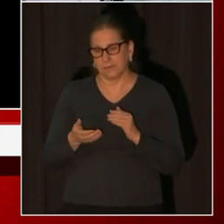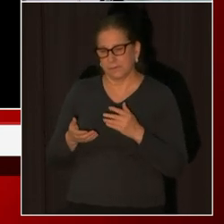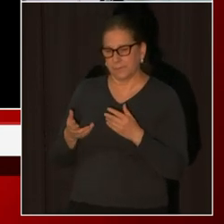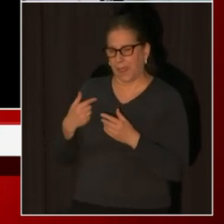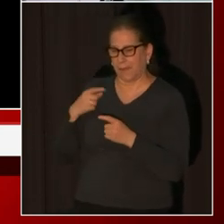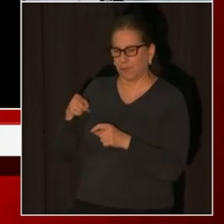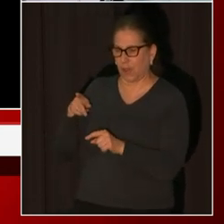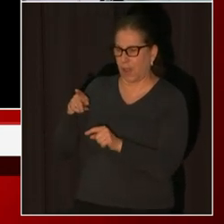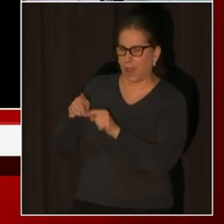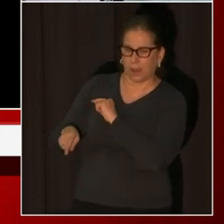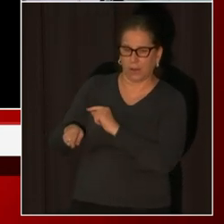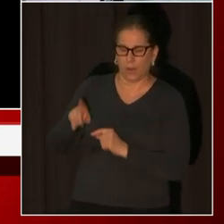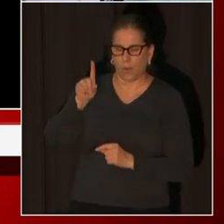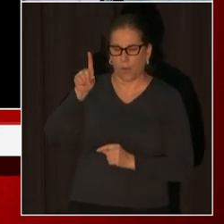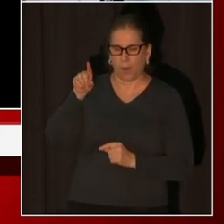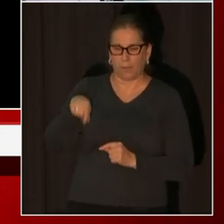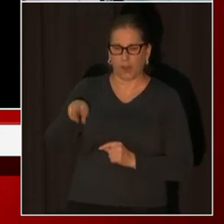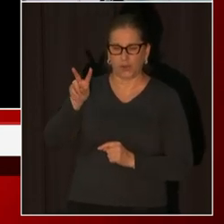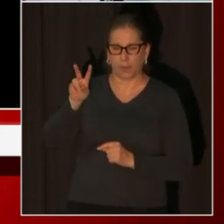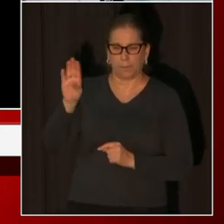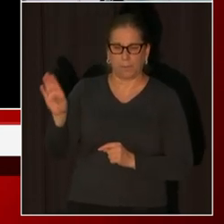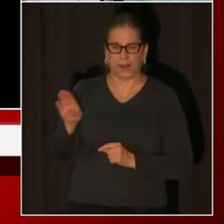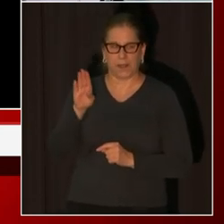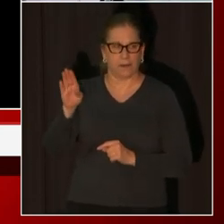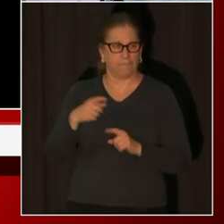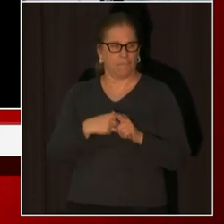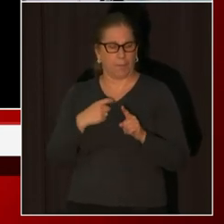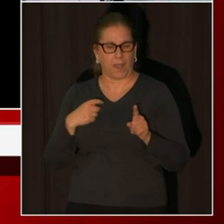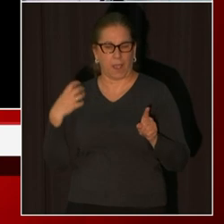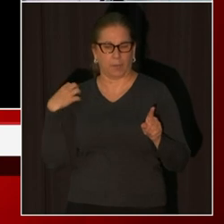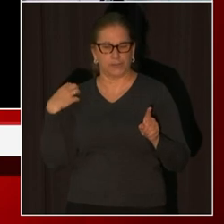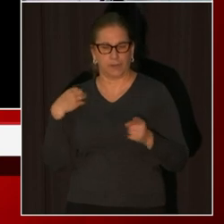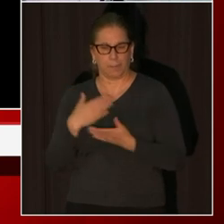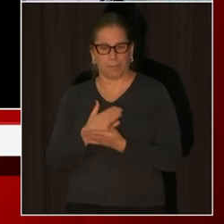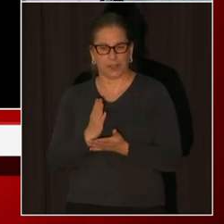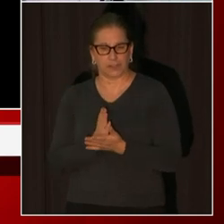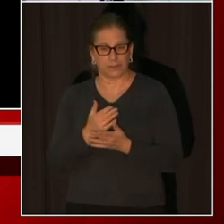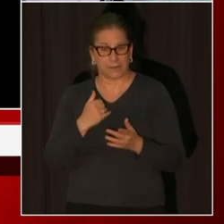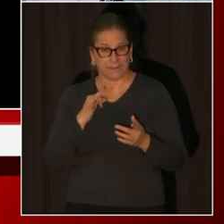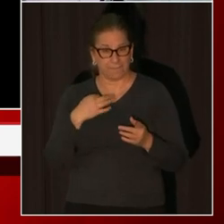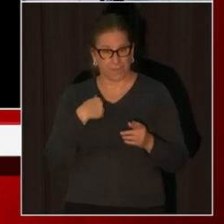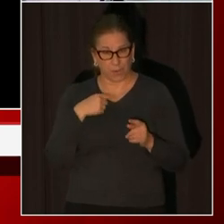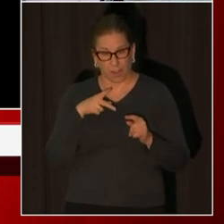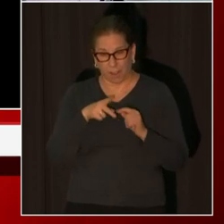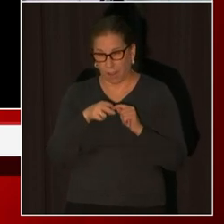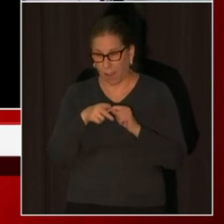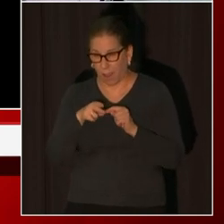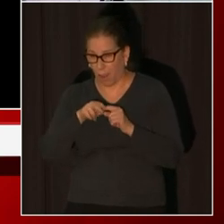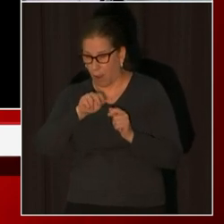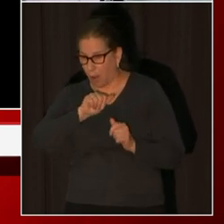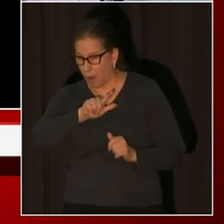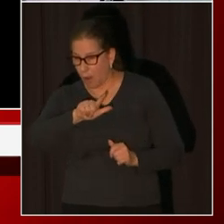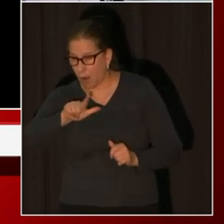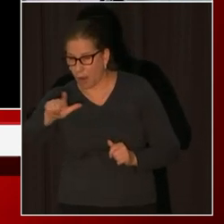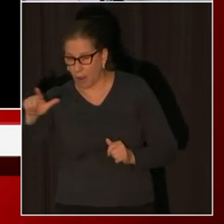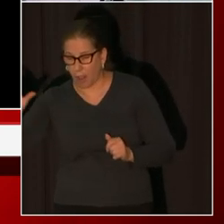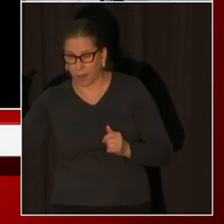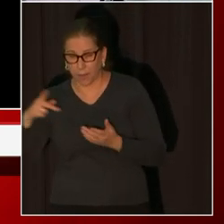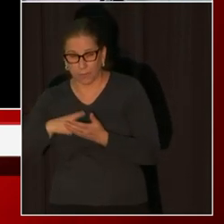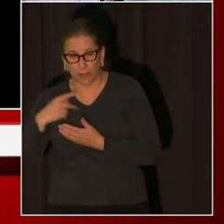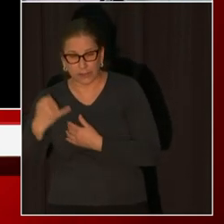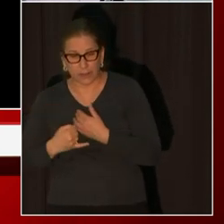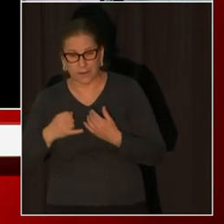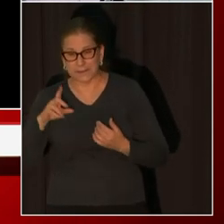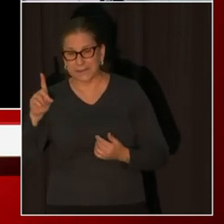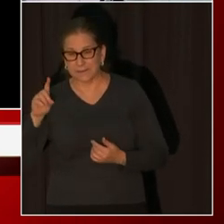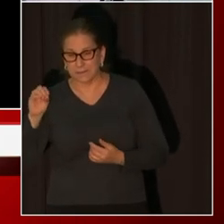hypothetically speaking, if we cut every project for DDOT and DCPS and cut fleet for 3 years, it